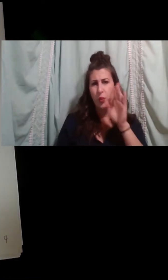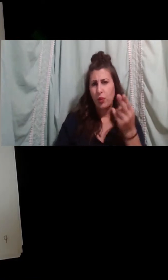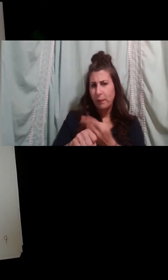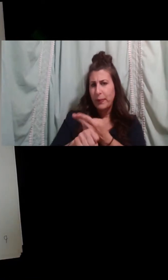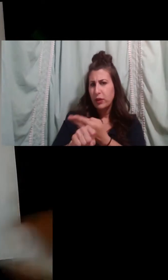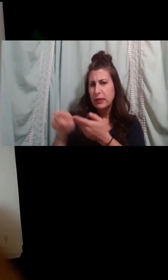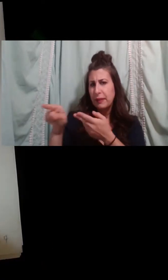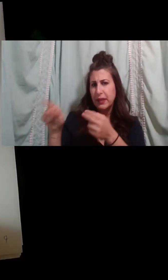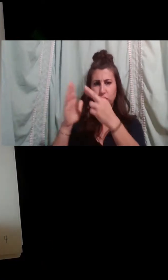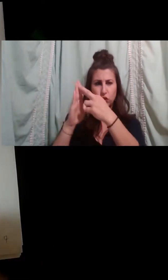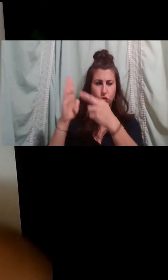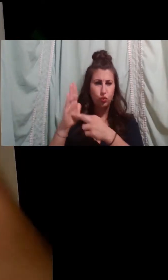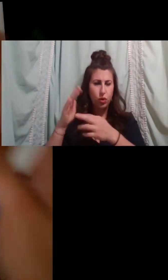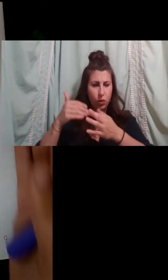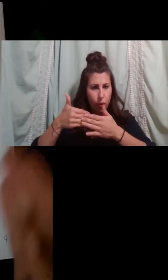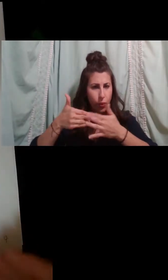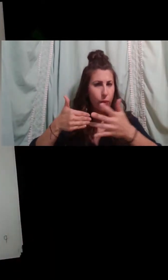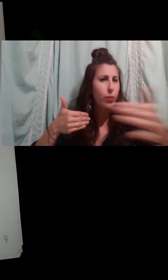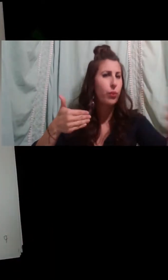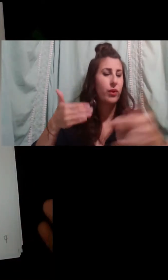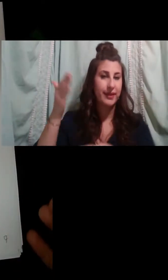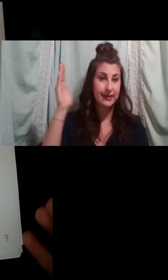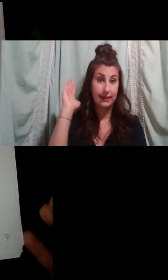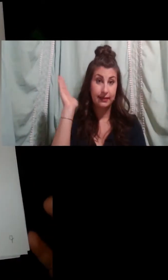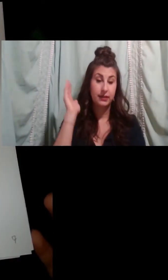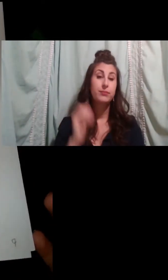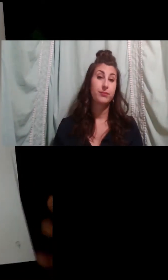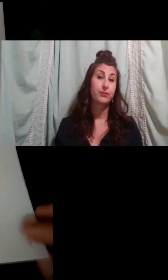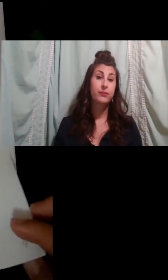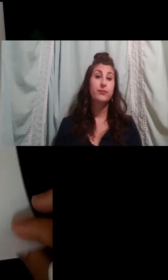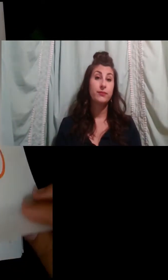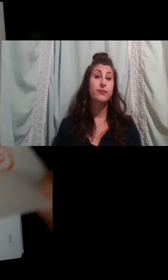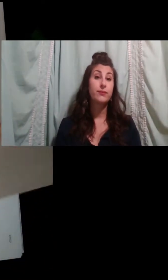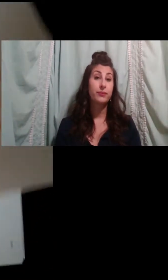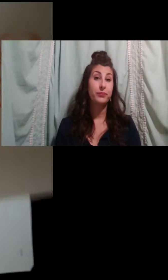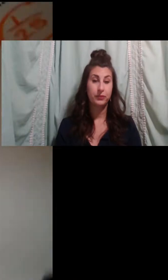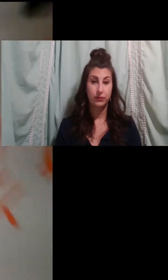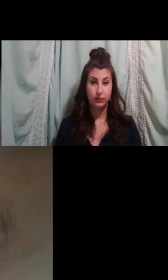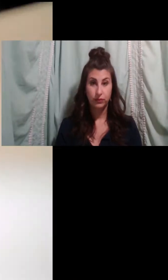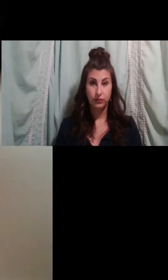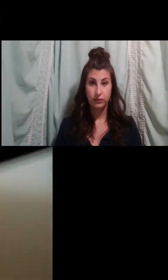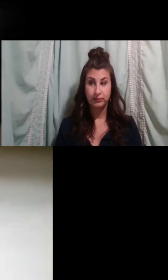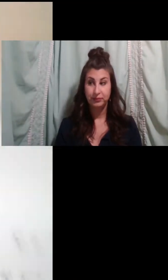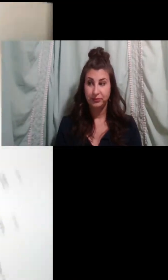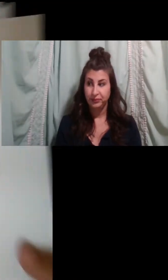going to be using this rule throughout this whole lesson.